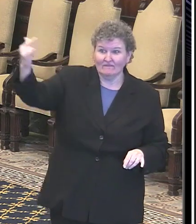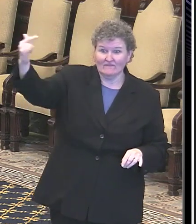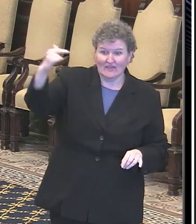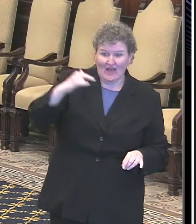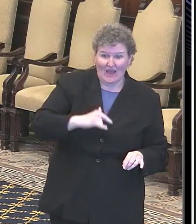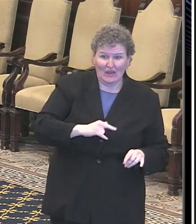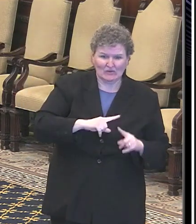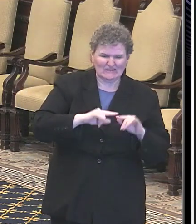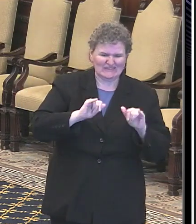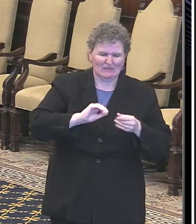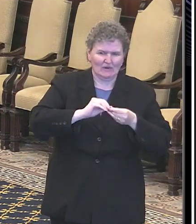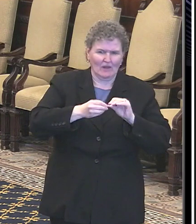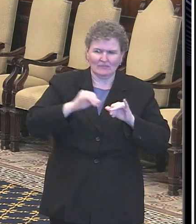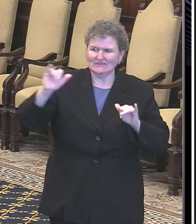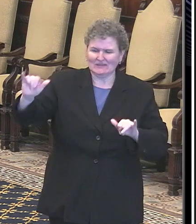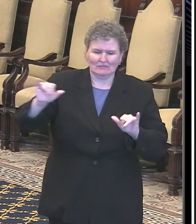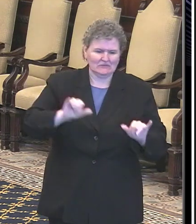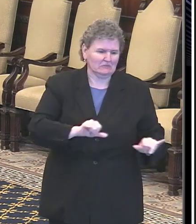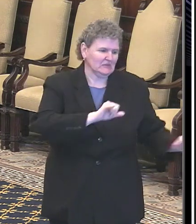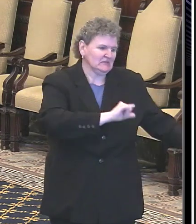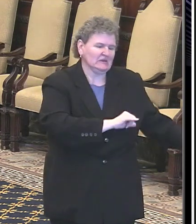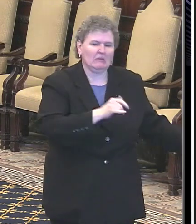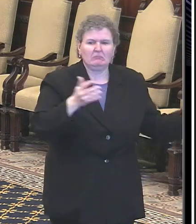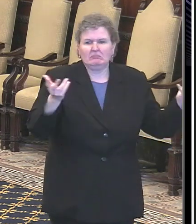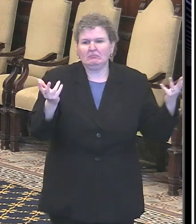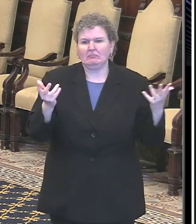that was it. Thank you. All right. Thank you, Martin.